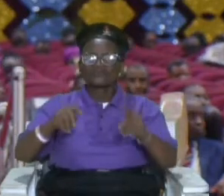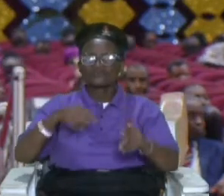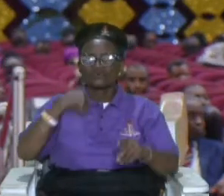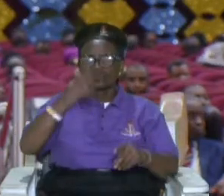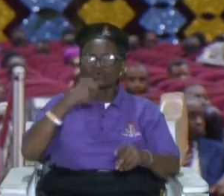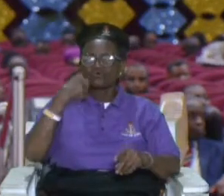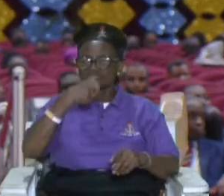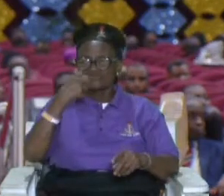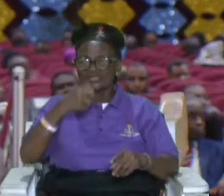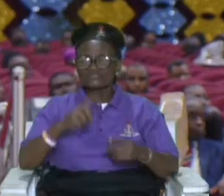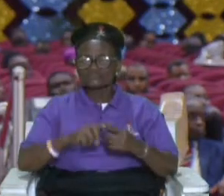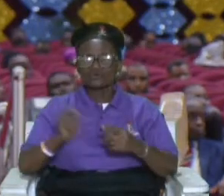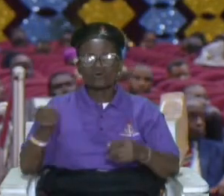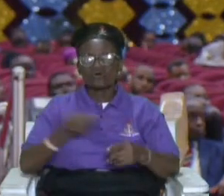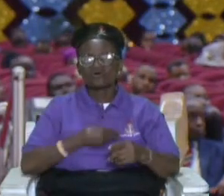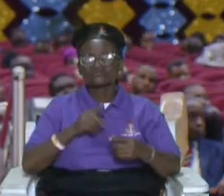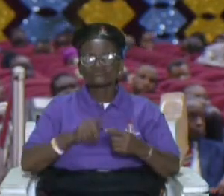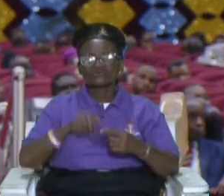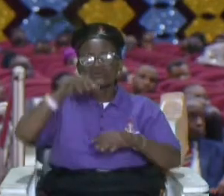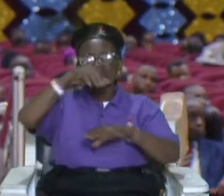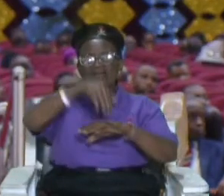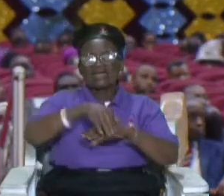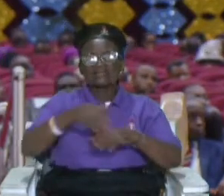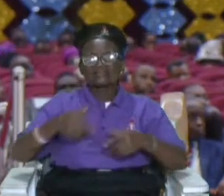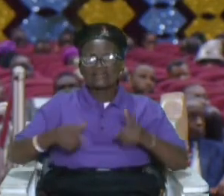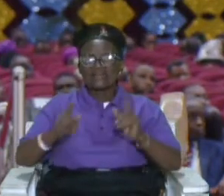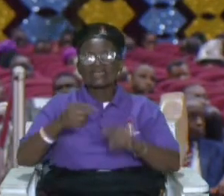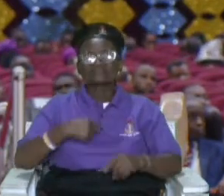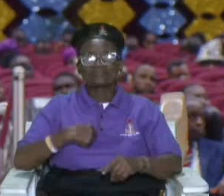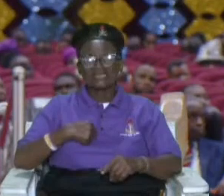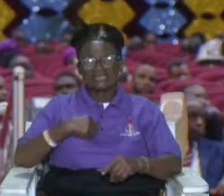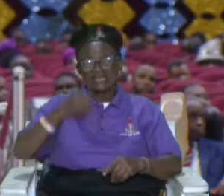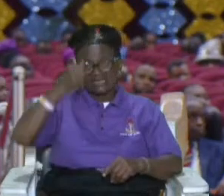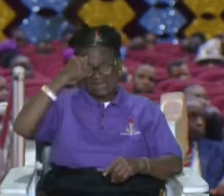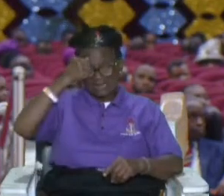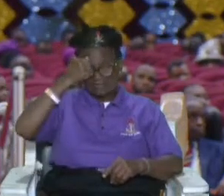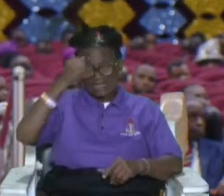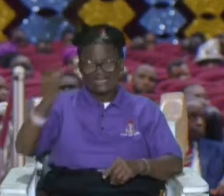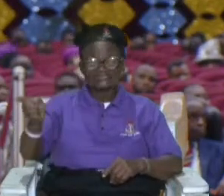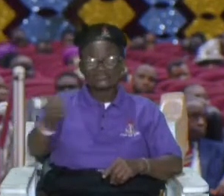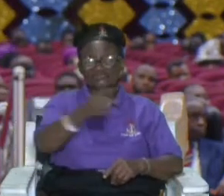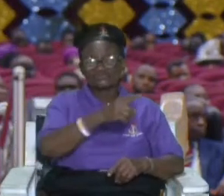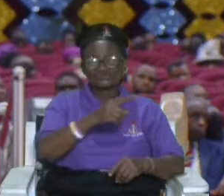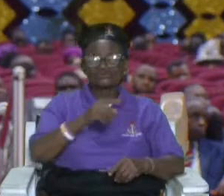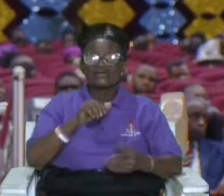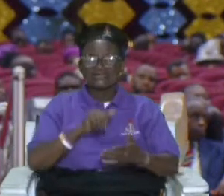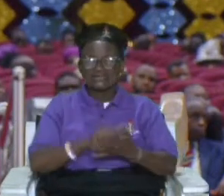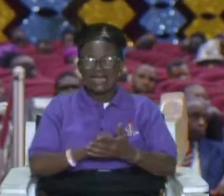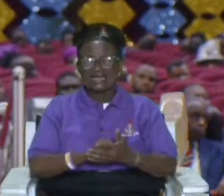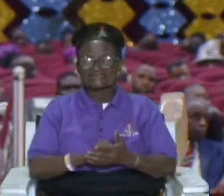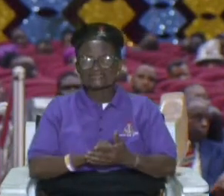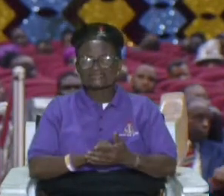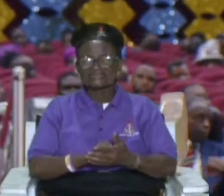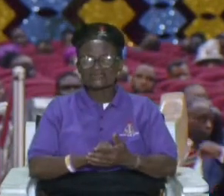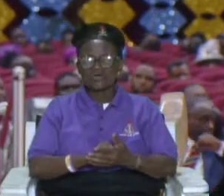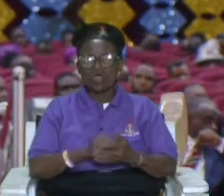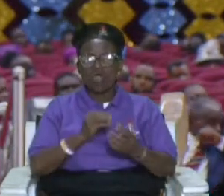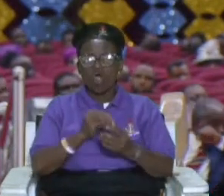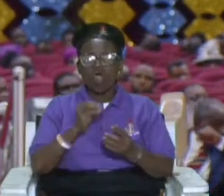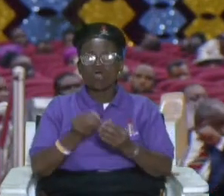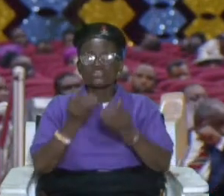tonight, let me remind you that, or inform you